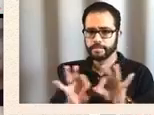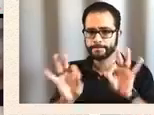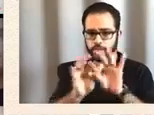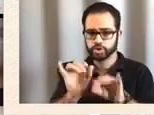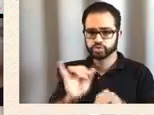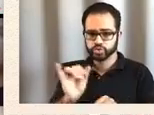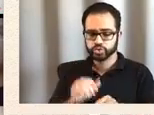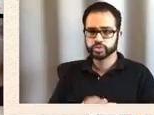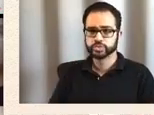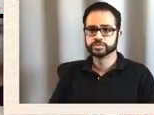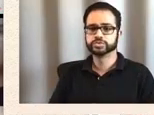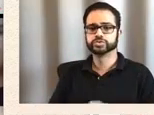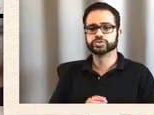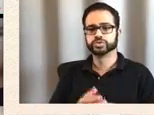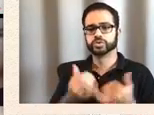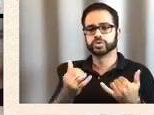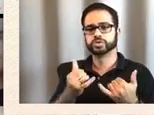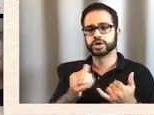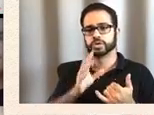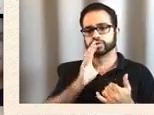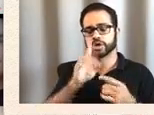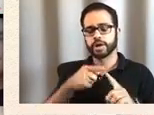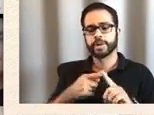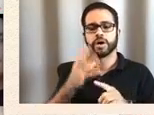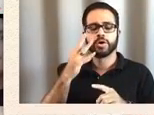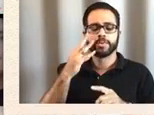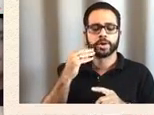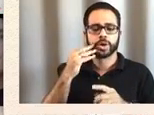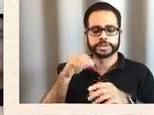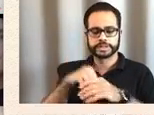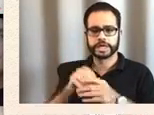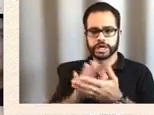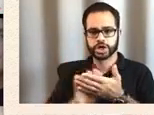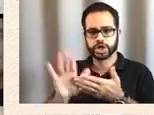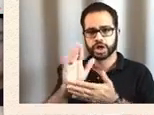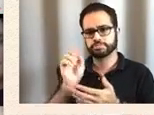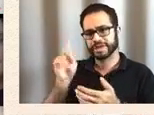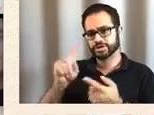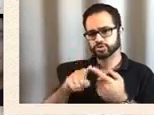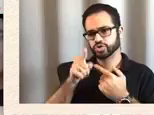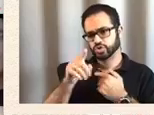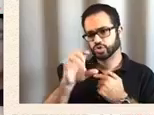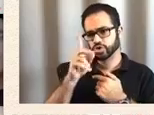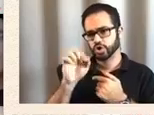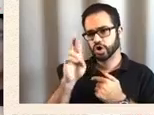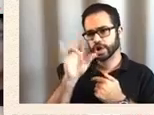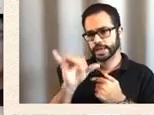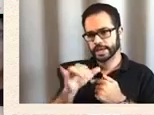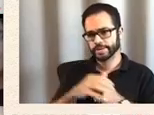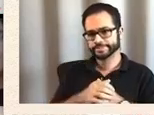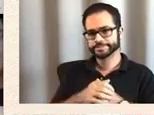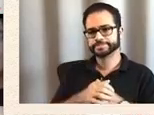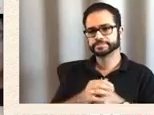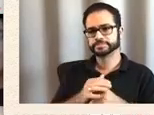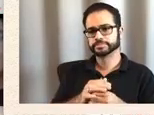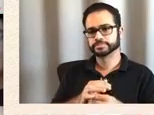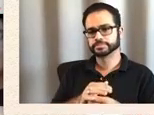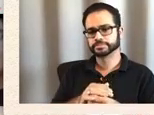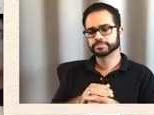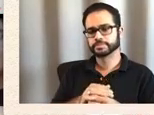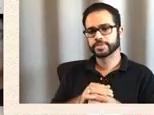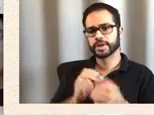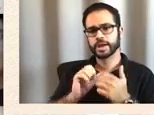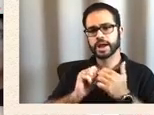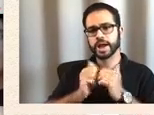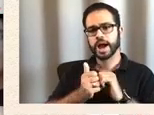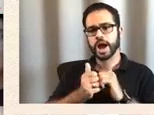let's turn to college experiences. And I want to come back to you, Carly. Um, so, how was adjusting